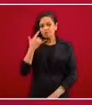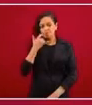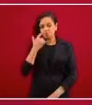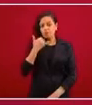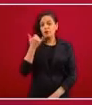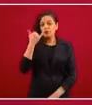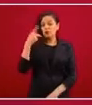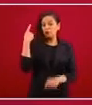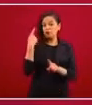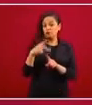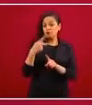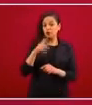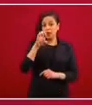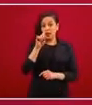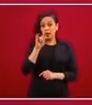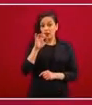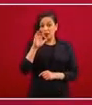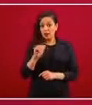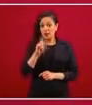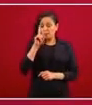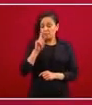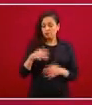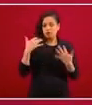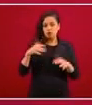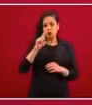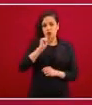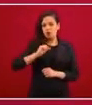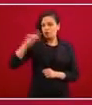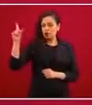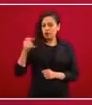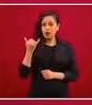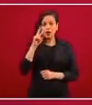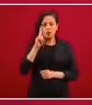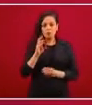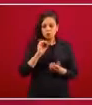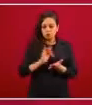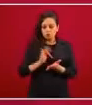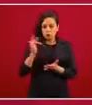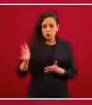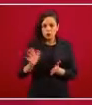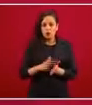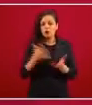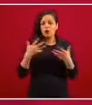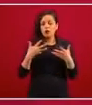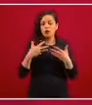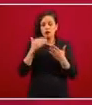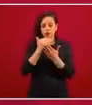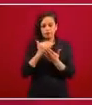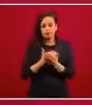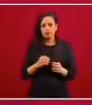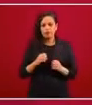So thank you for that. But also thank you for contributing to information,